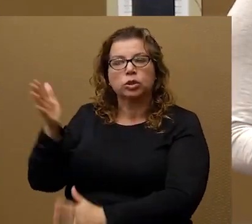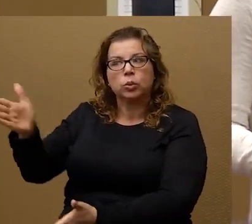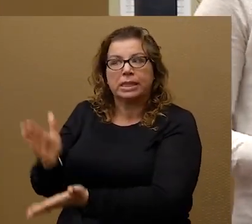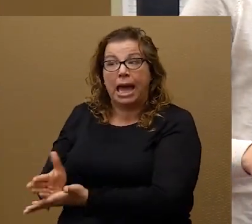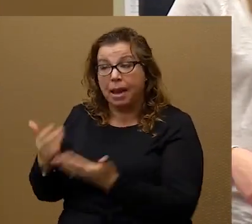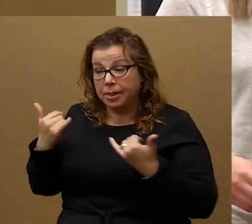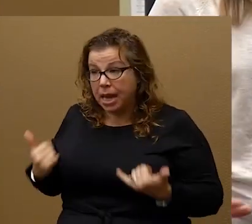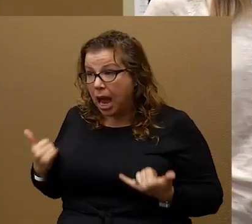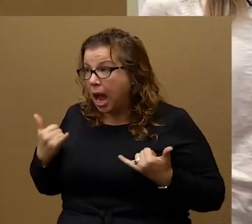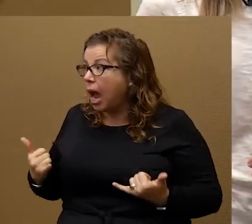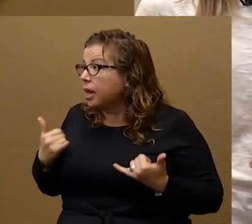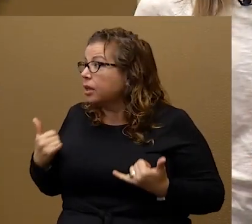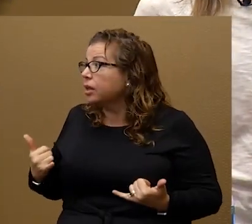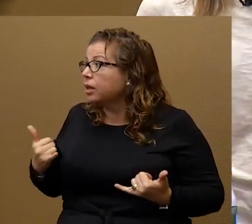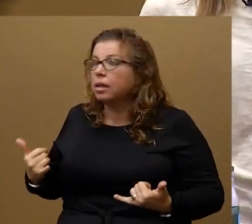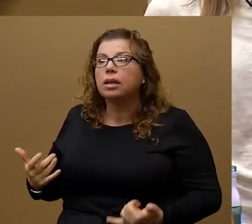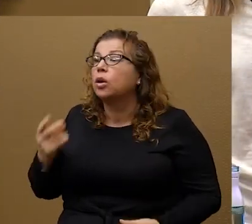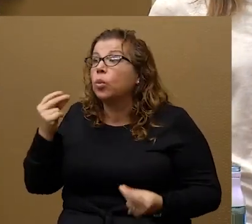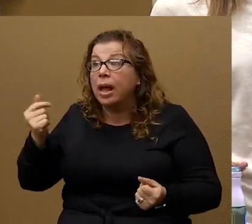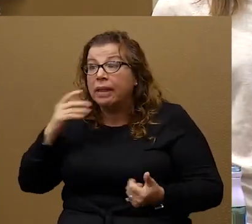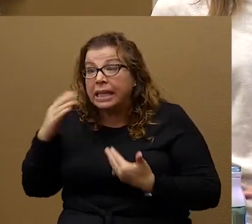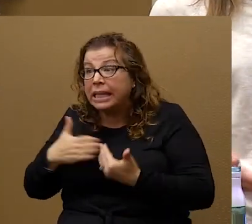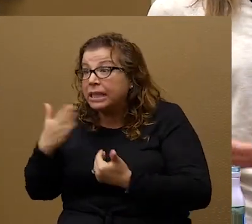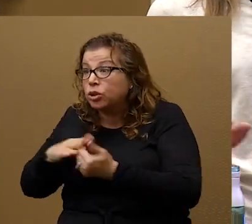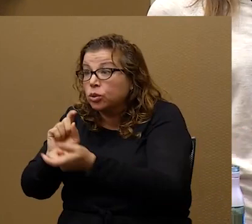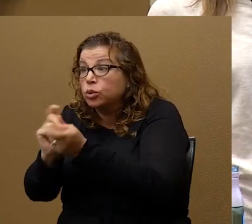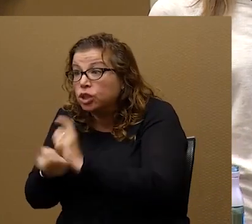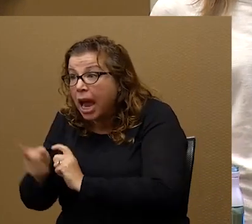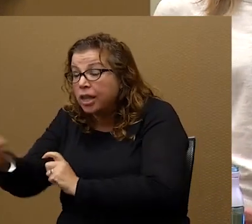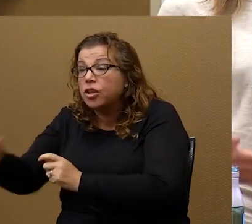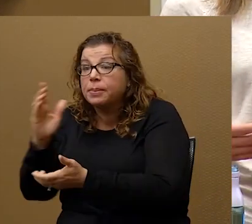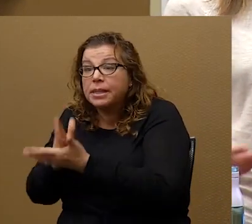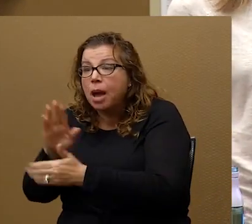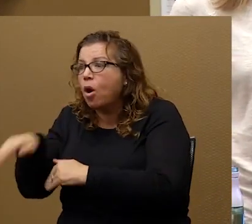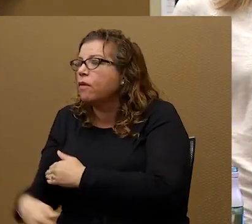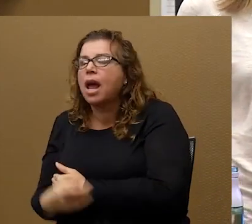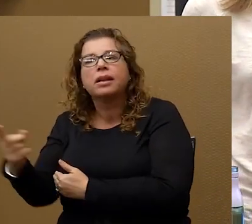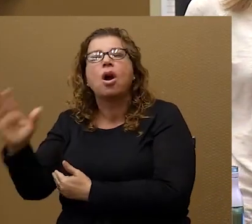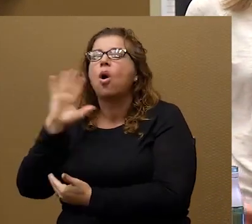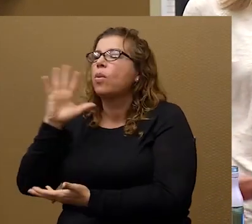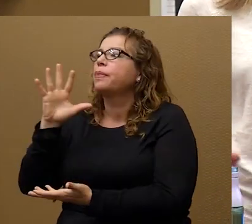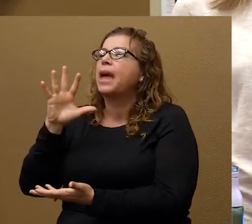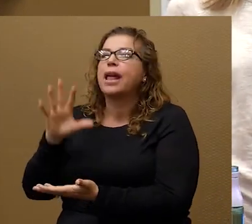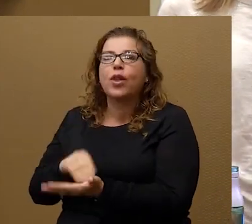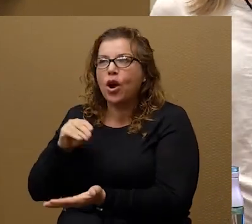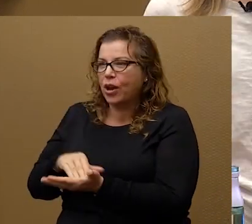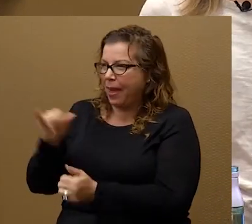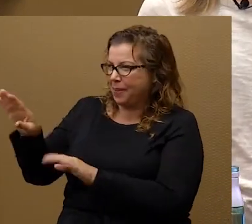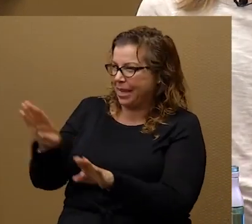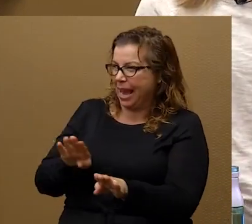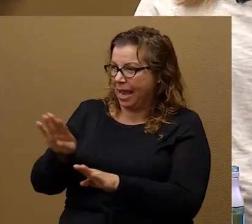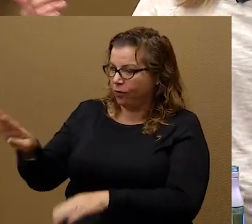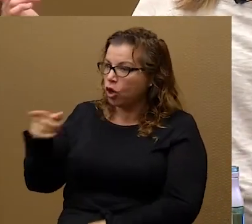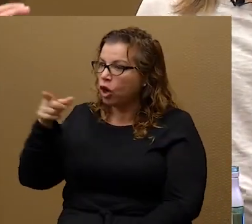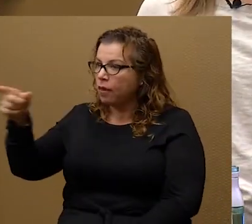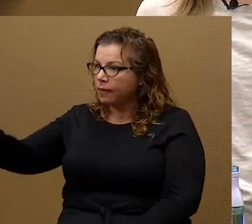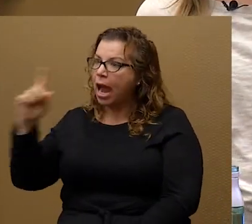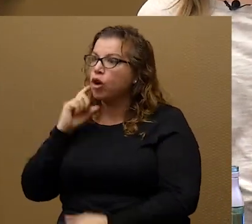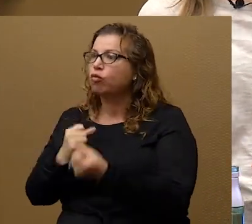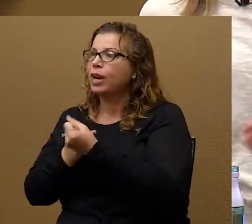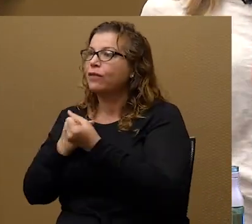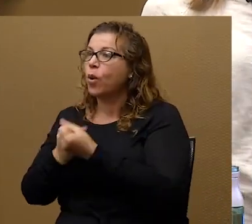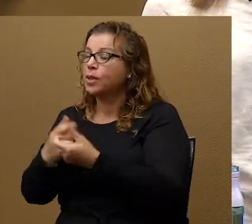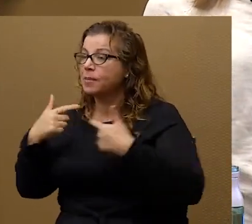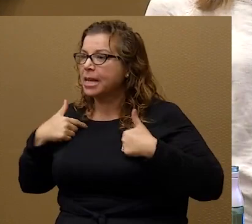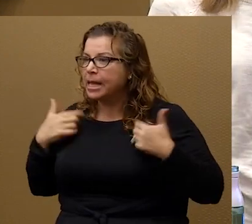now, you're not going to stop it overnight. It's something that they've learned and they're getting reinforced because you're getting mad, you're sending